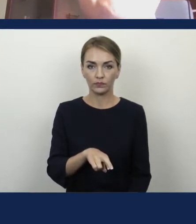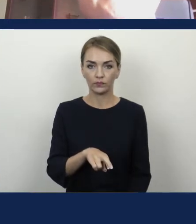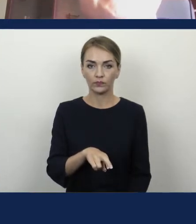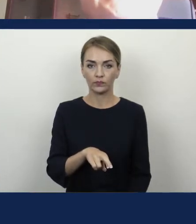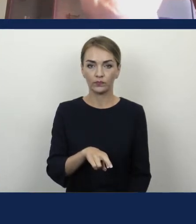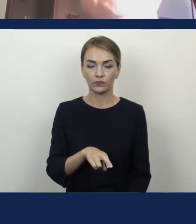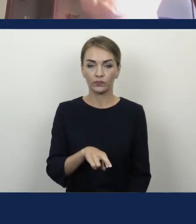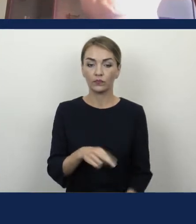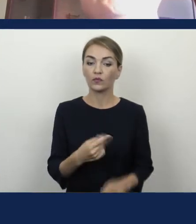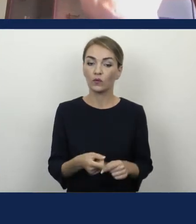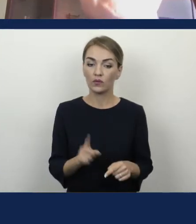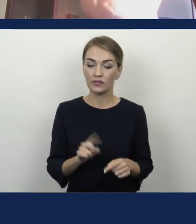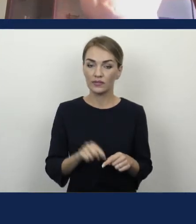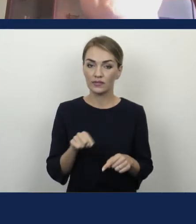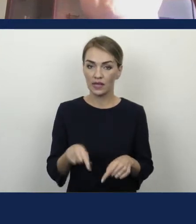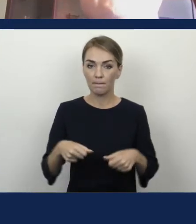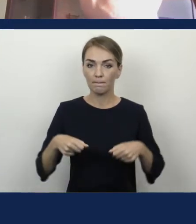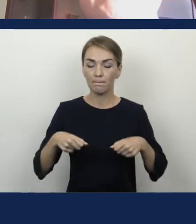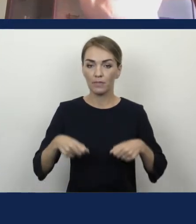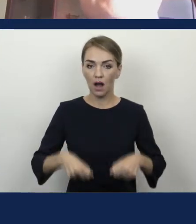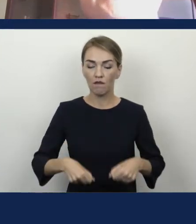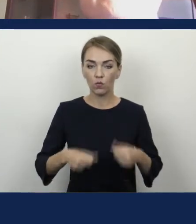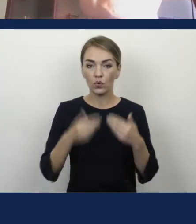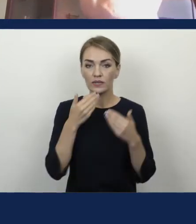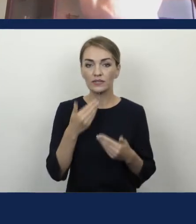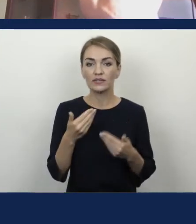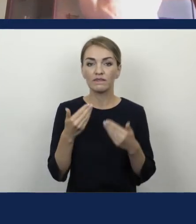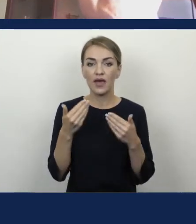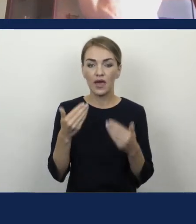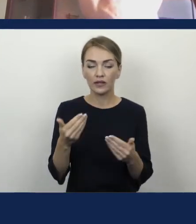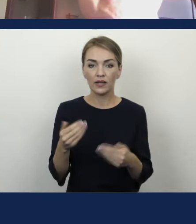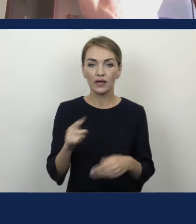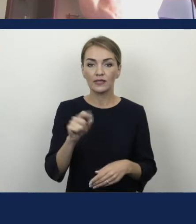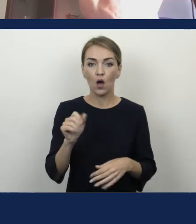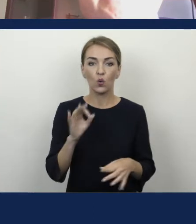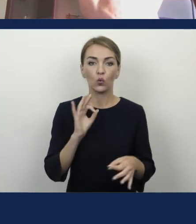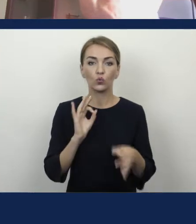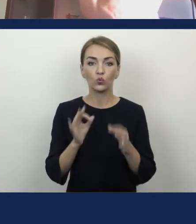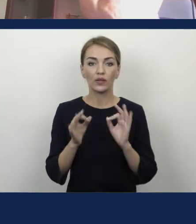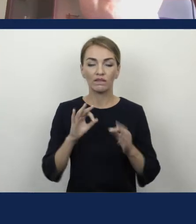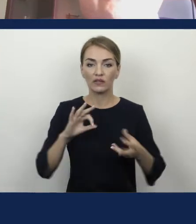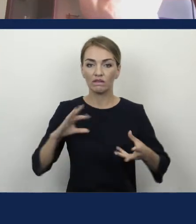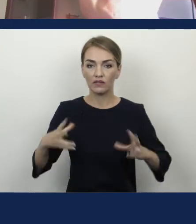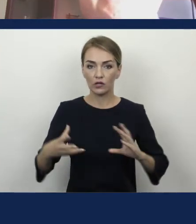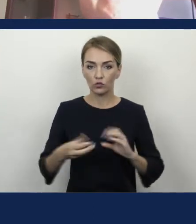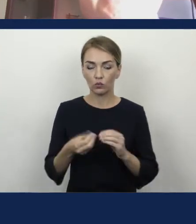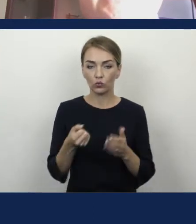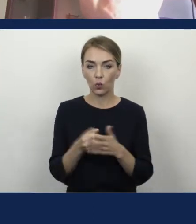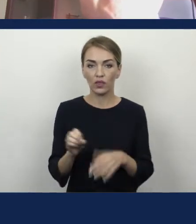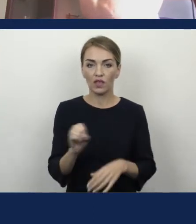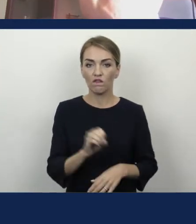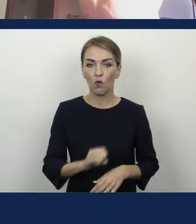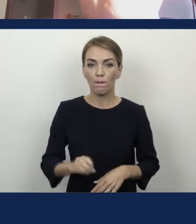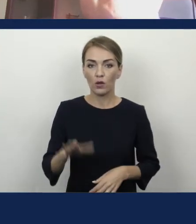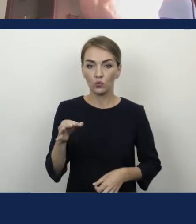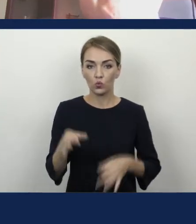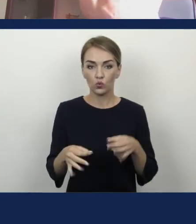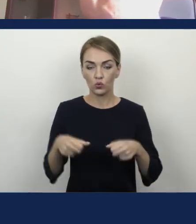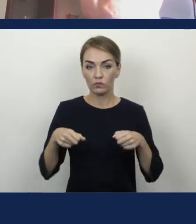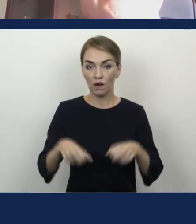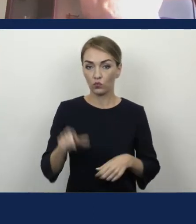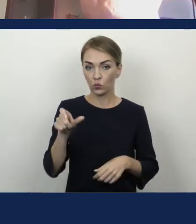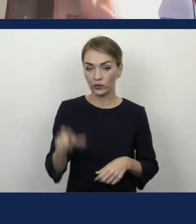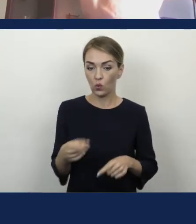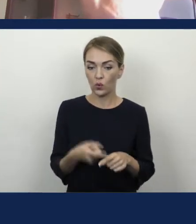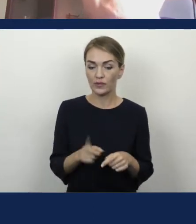opinion as an instrument of dialogue between national and international courts in effectively